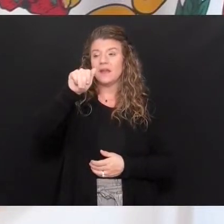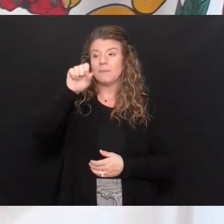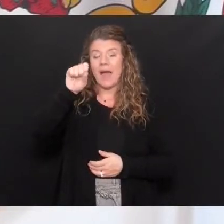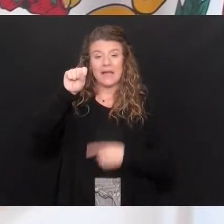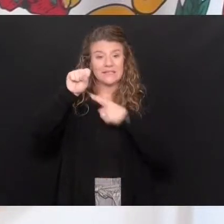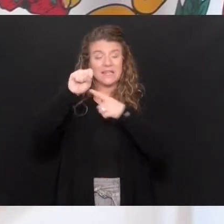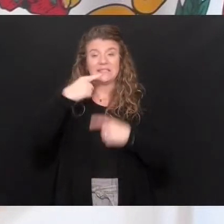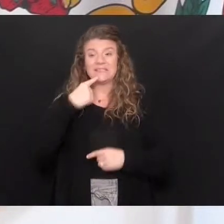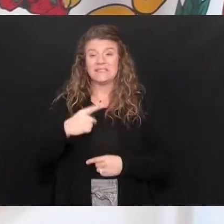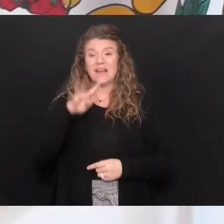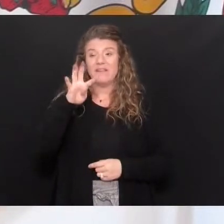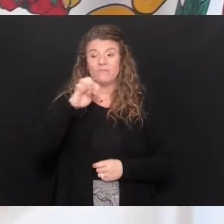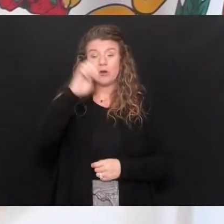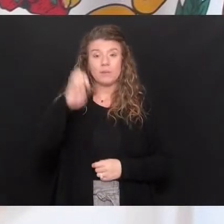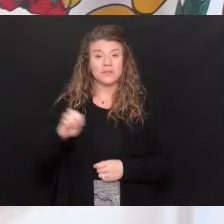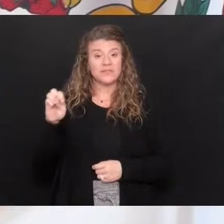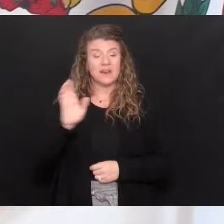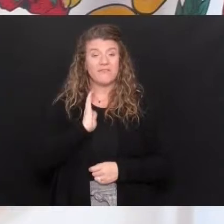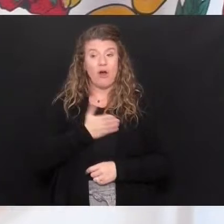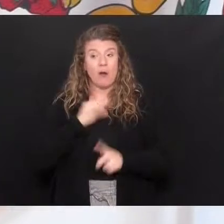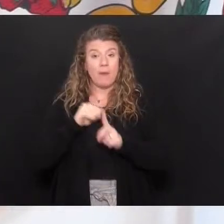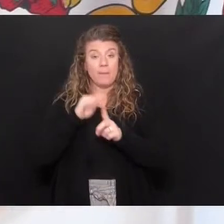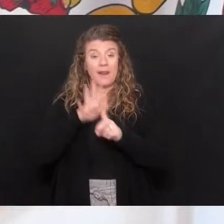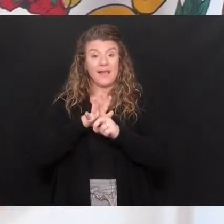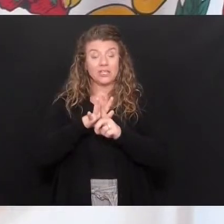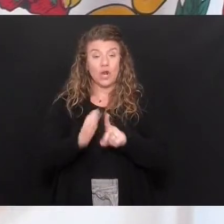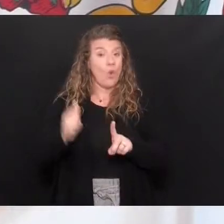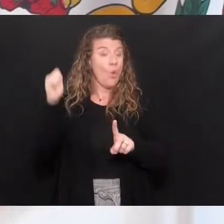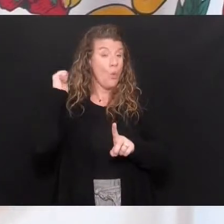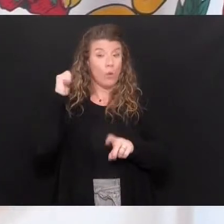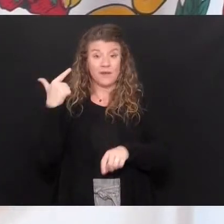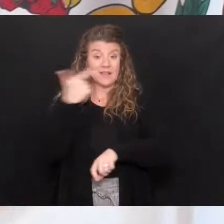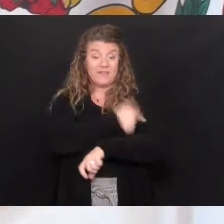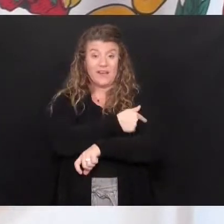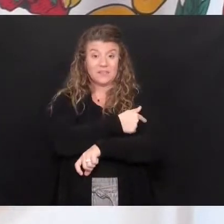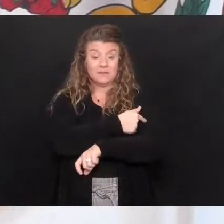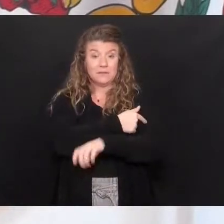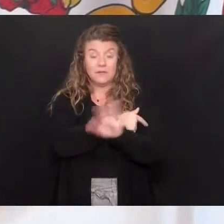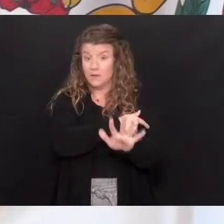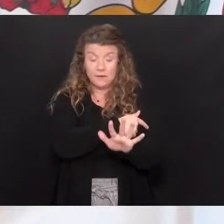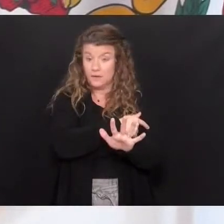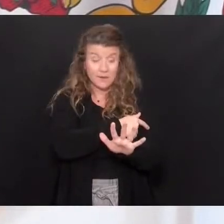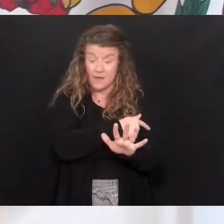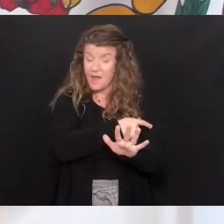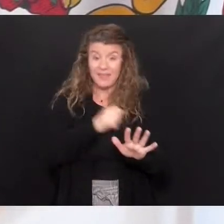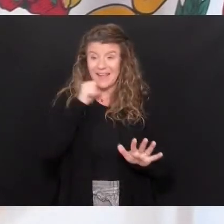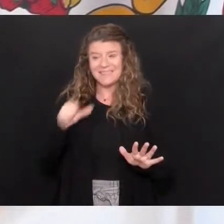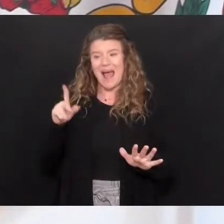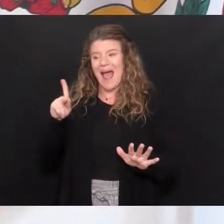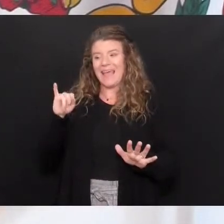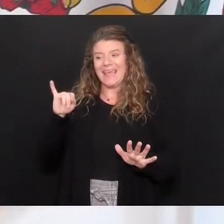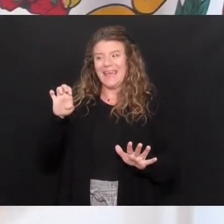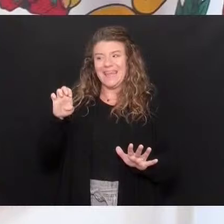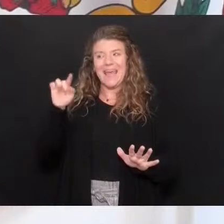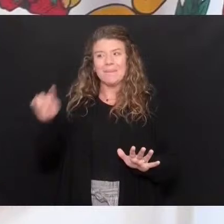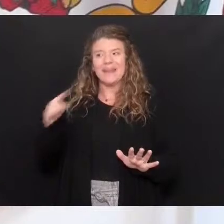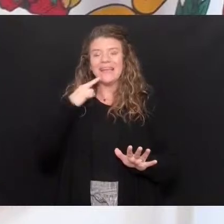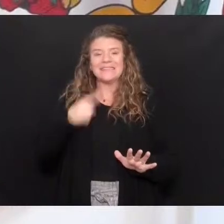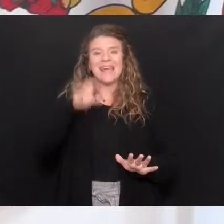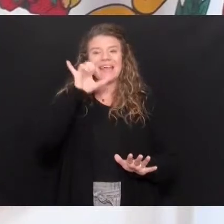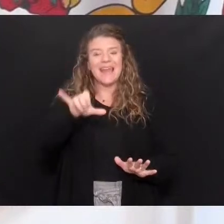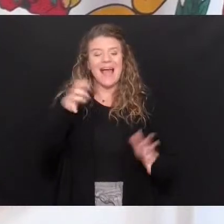that 40% of our population won't take the vaccine no matter what. Now, that's not Kenny saying that. He's saying that that's what